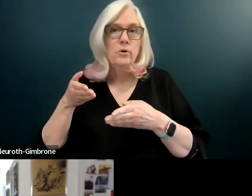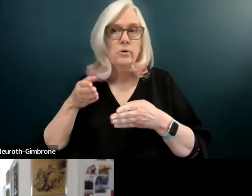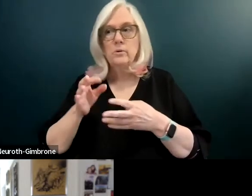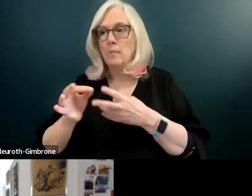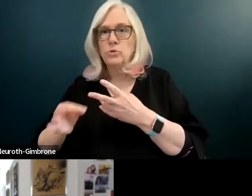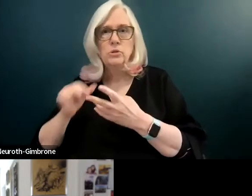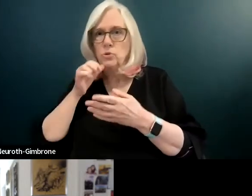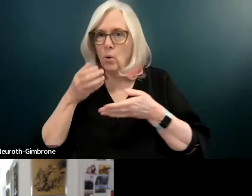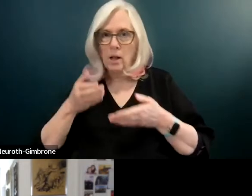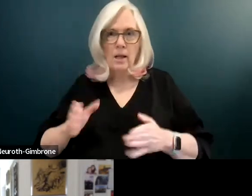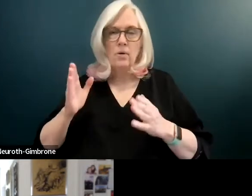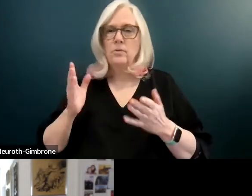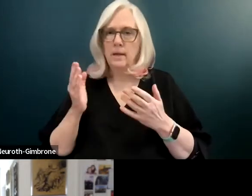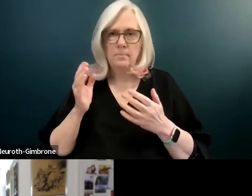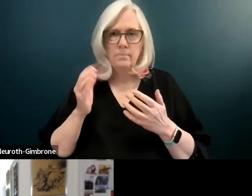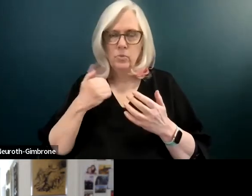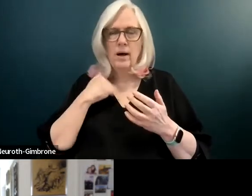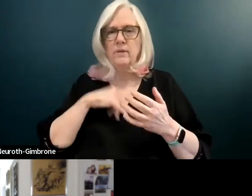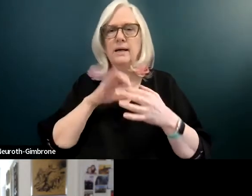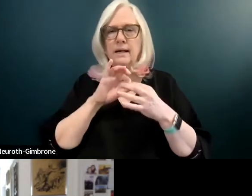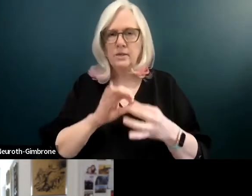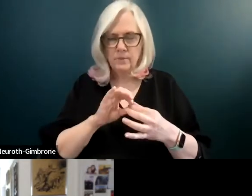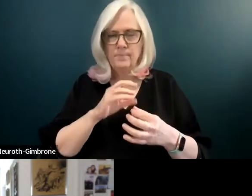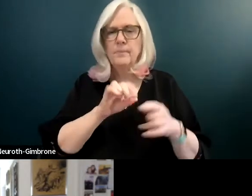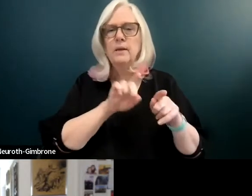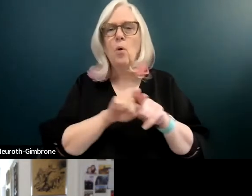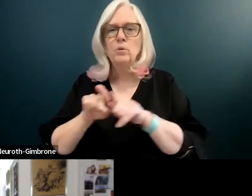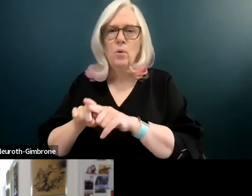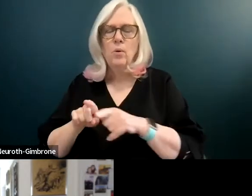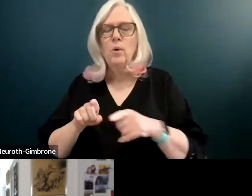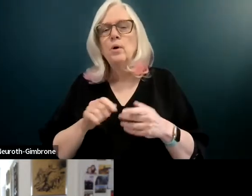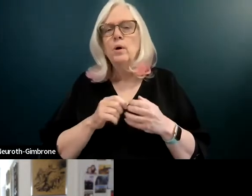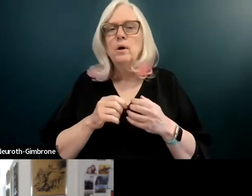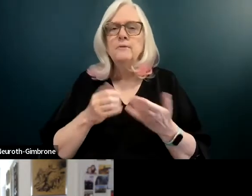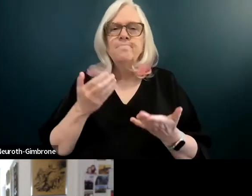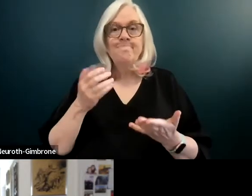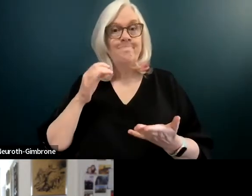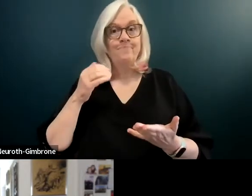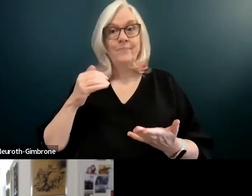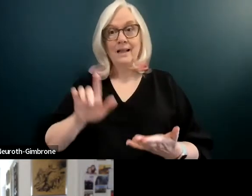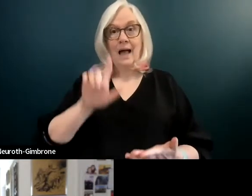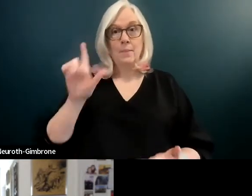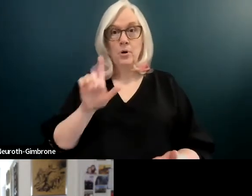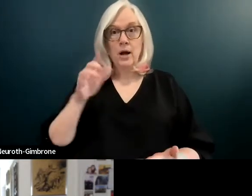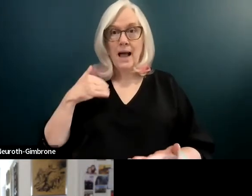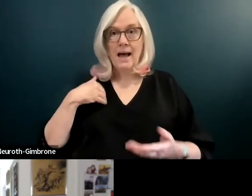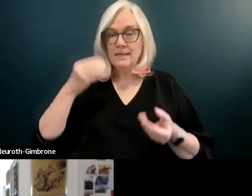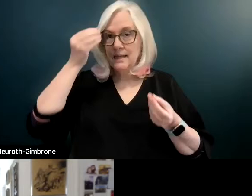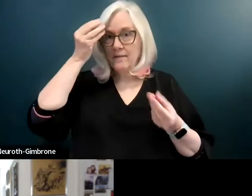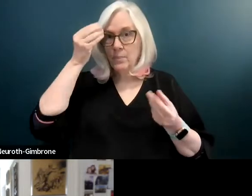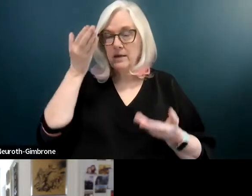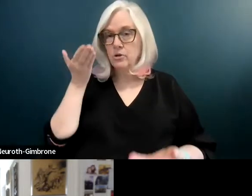to also in a more upfront way, possibly have information there, which is